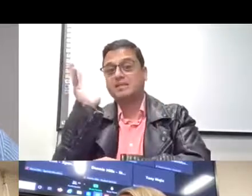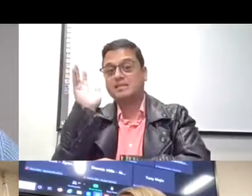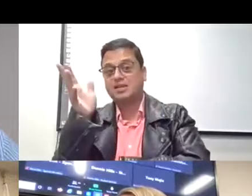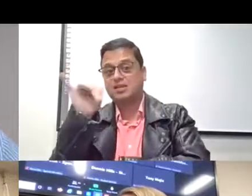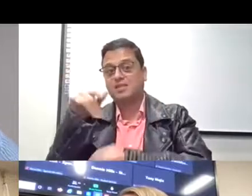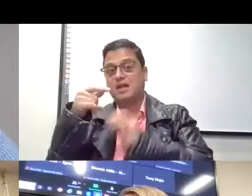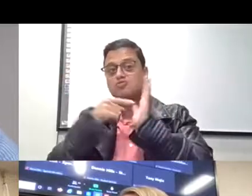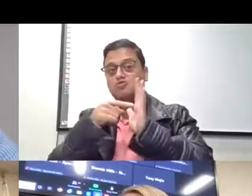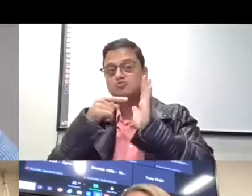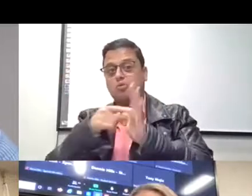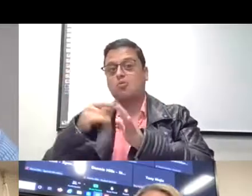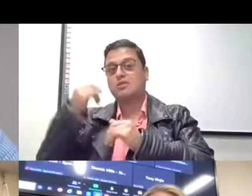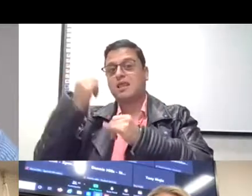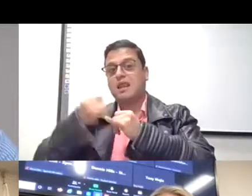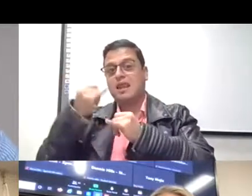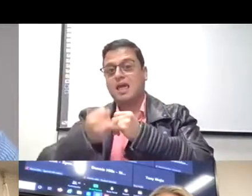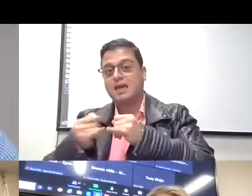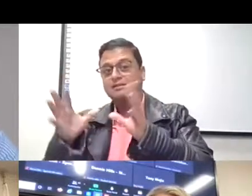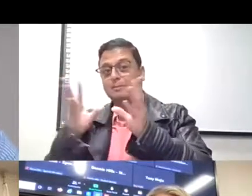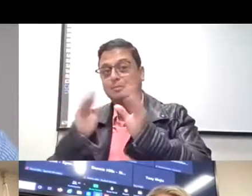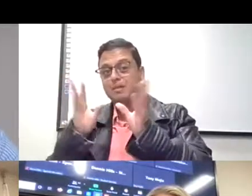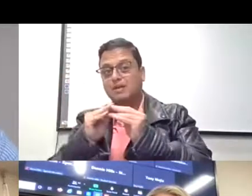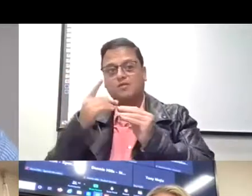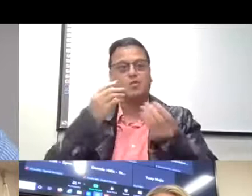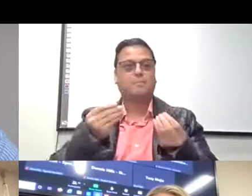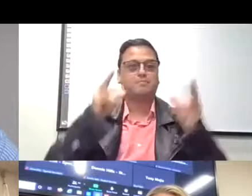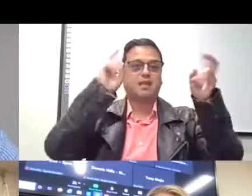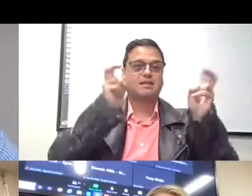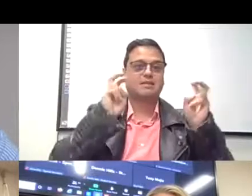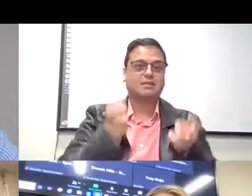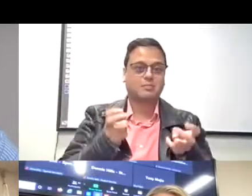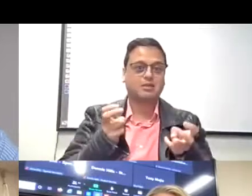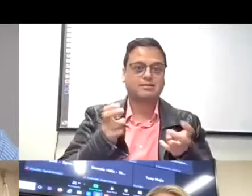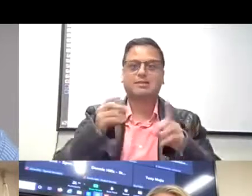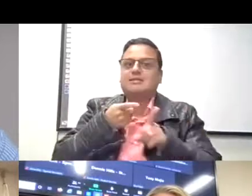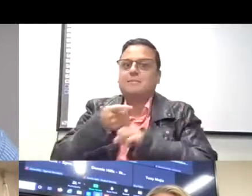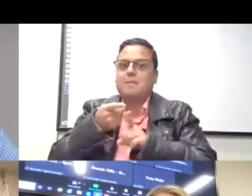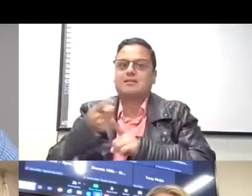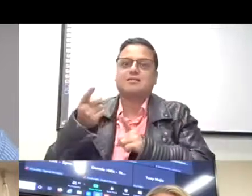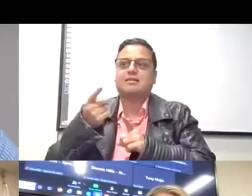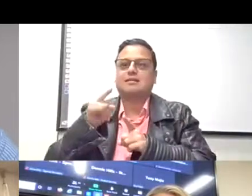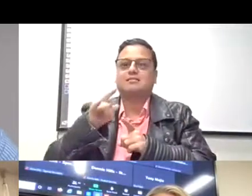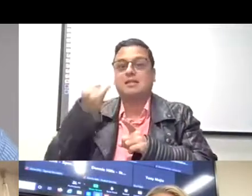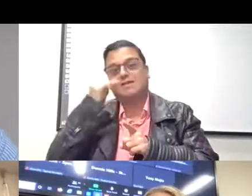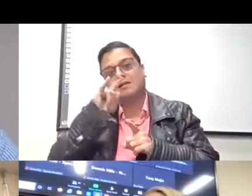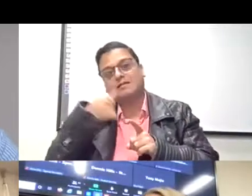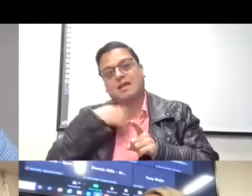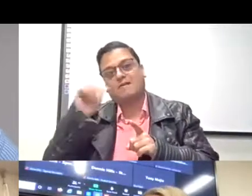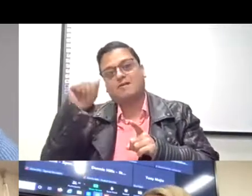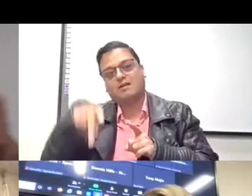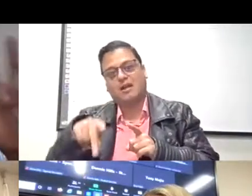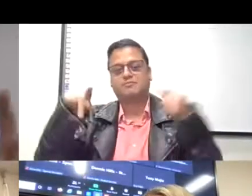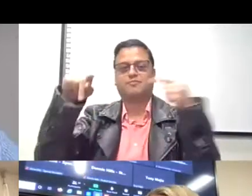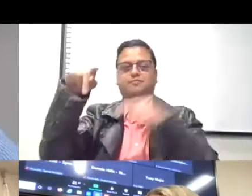reflects the last formative? Because for many subjects, especially the ones where kids are taking CASP, the CASP